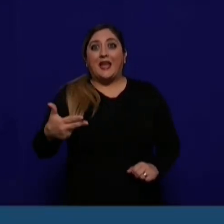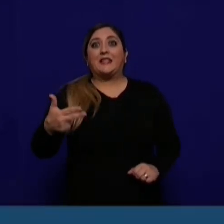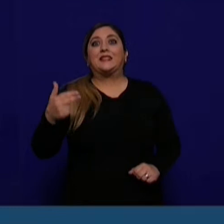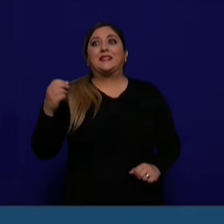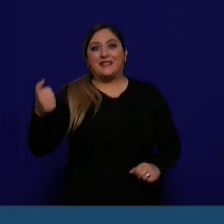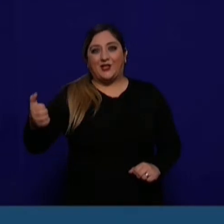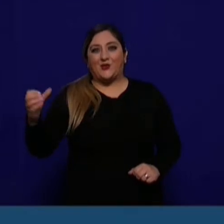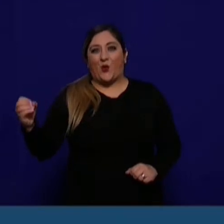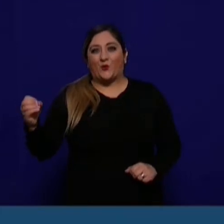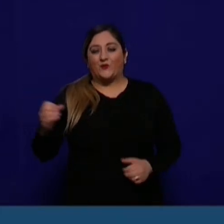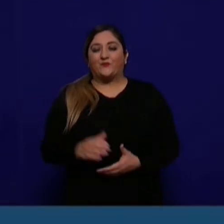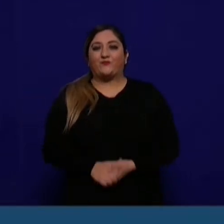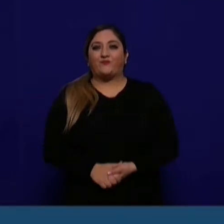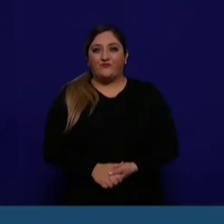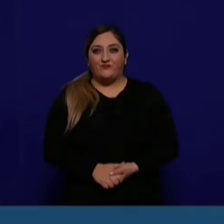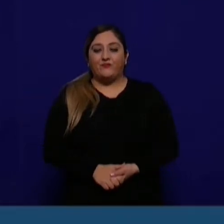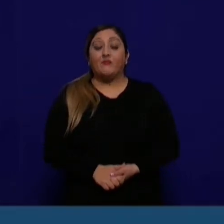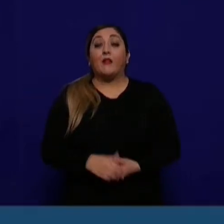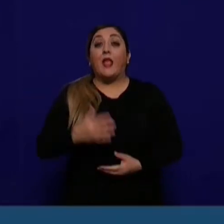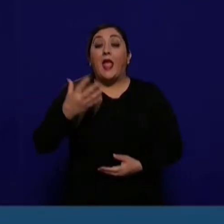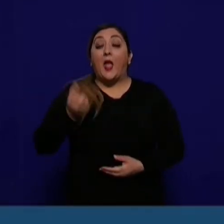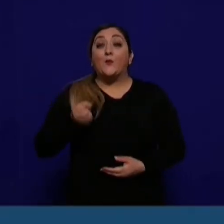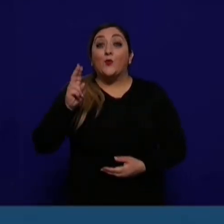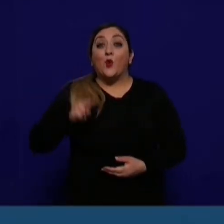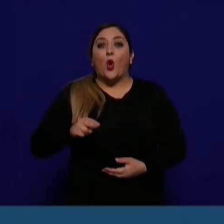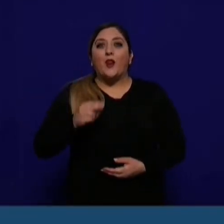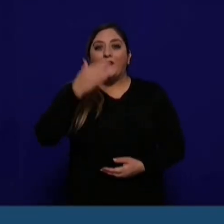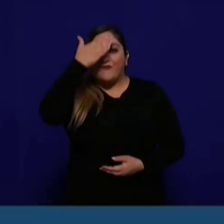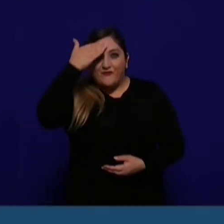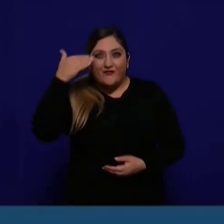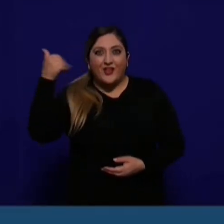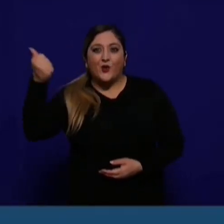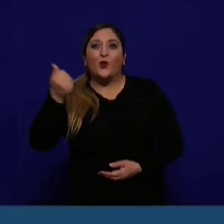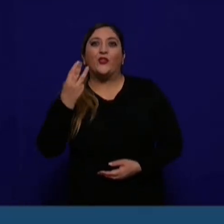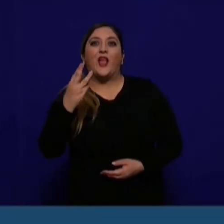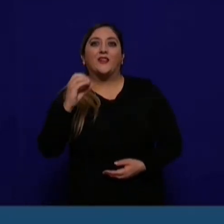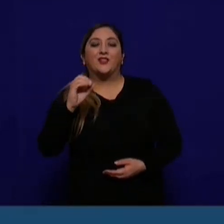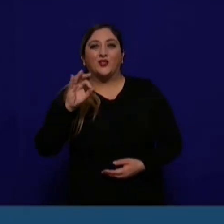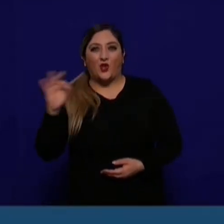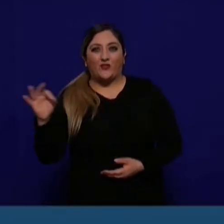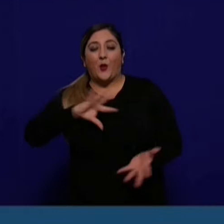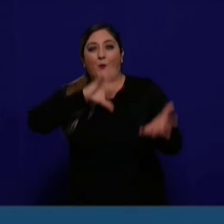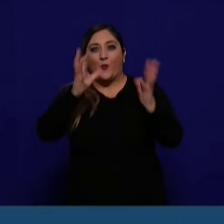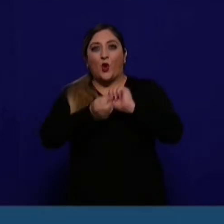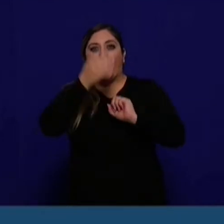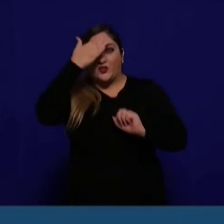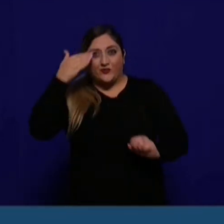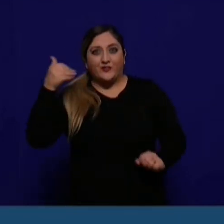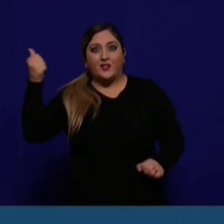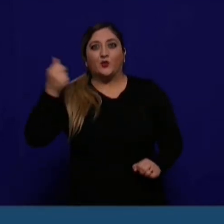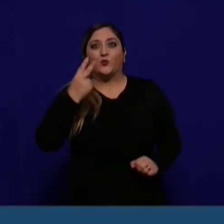29,860. Kellna wkoll 30 recoveries u allura t-total ta' recoveries li kellna huwa ta'